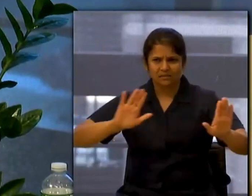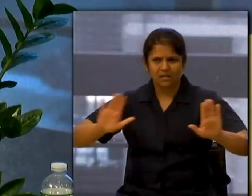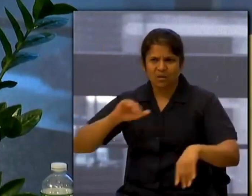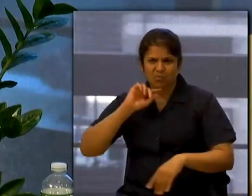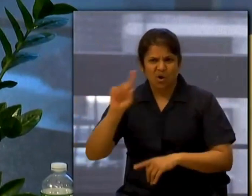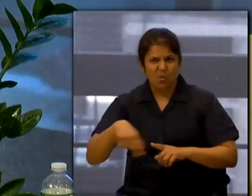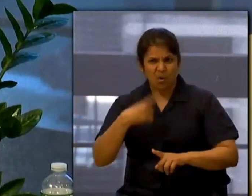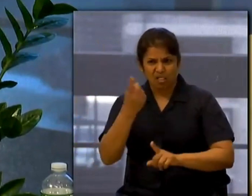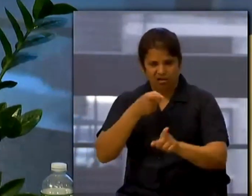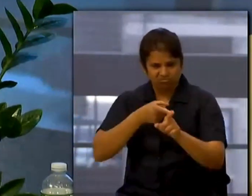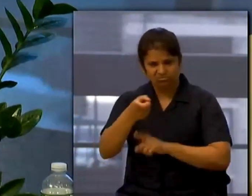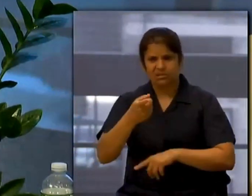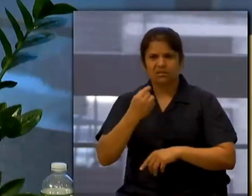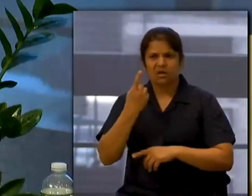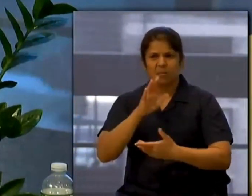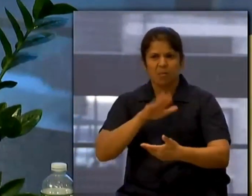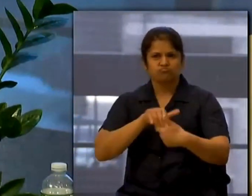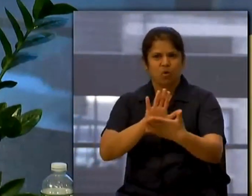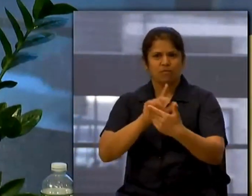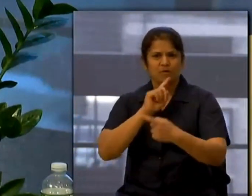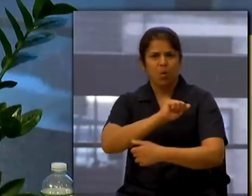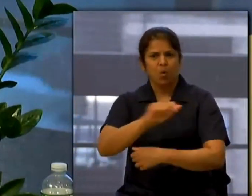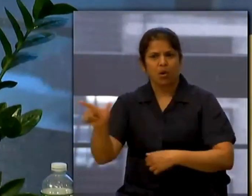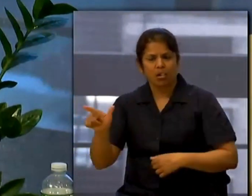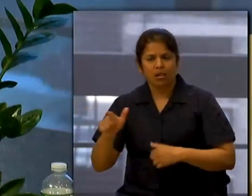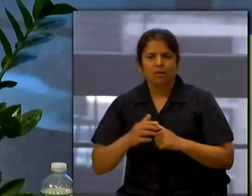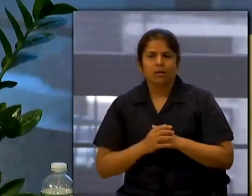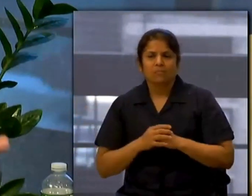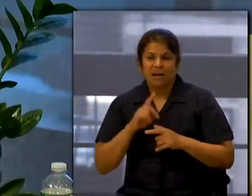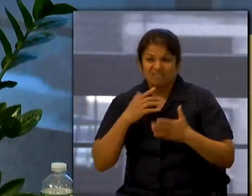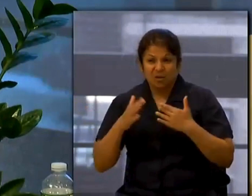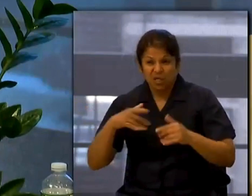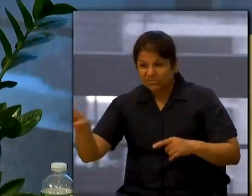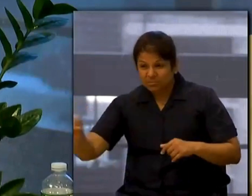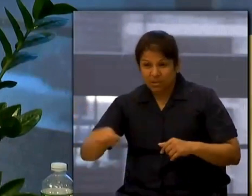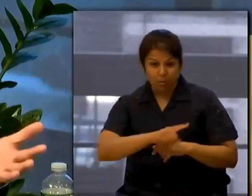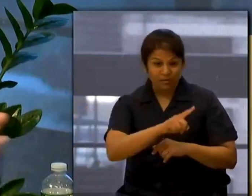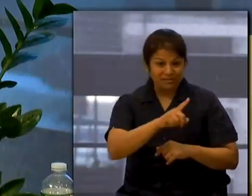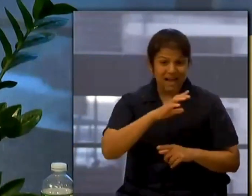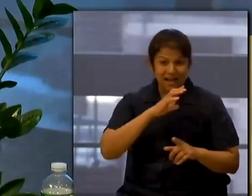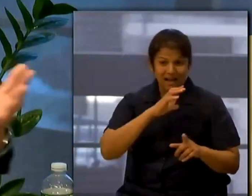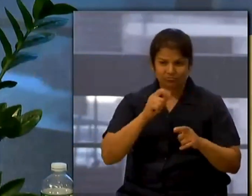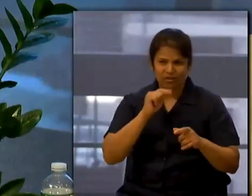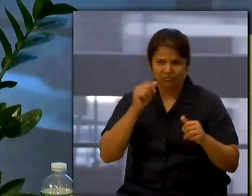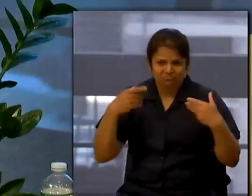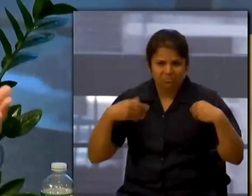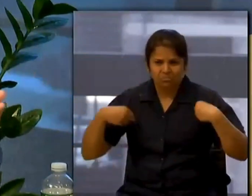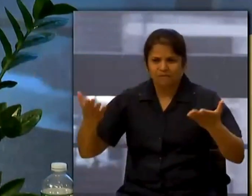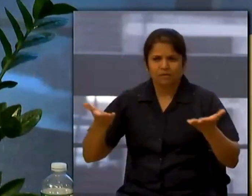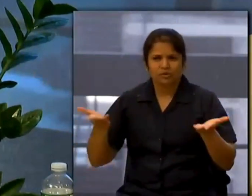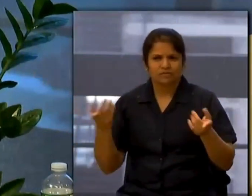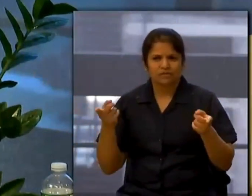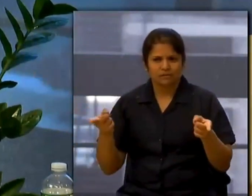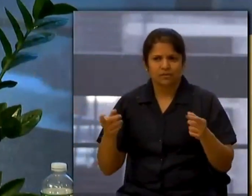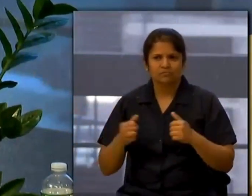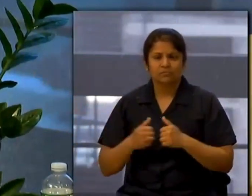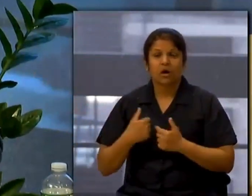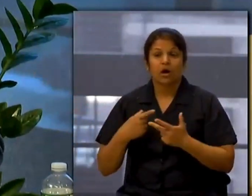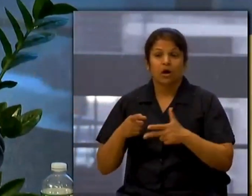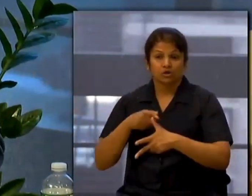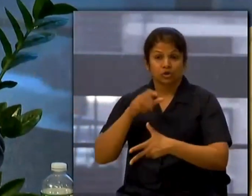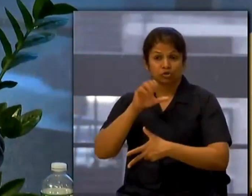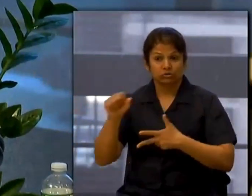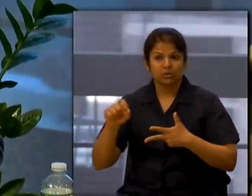a disability. As an older person, Social Security, Medicaid, Medicare, those are basically your three options